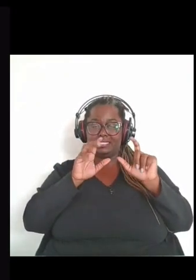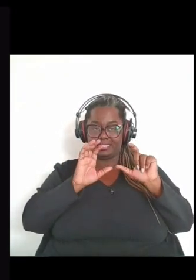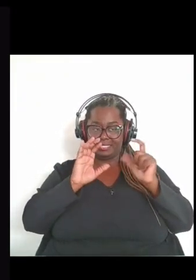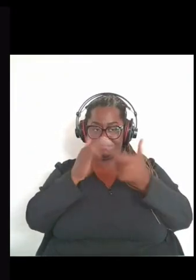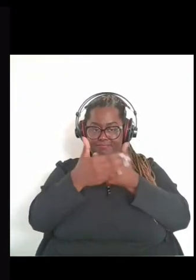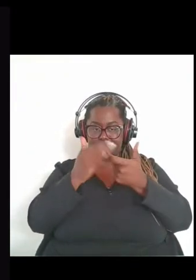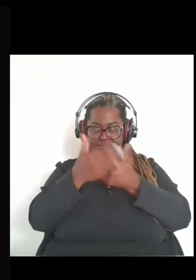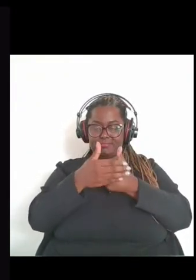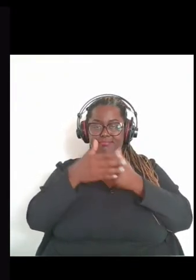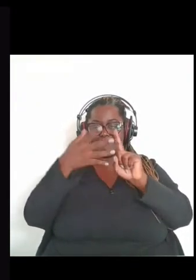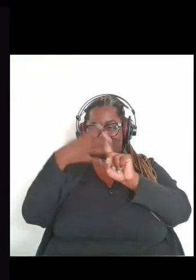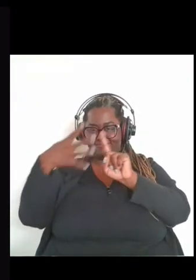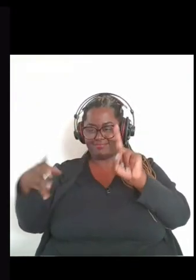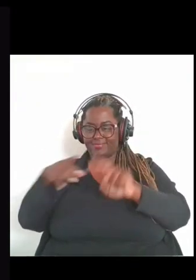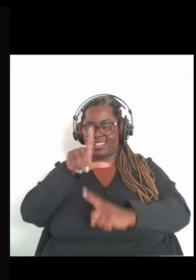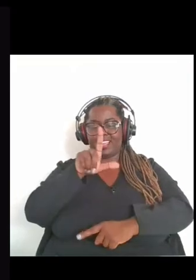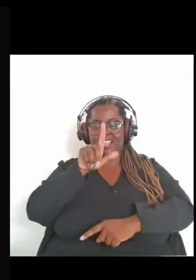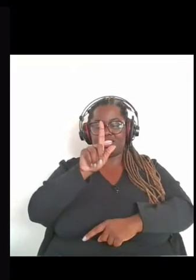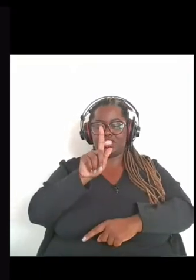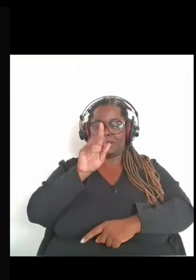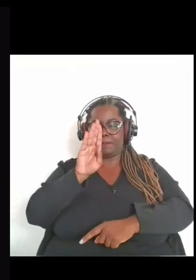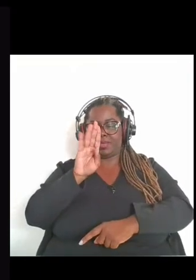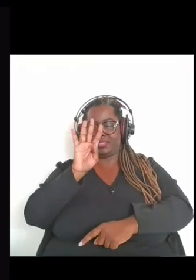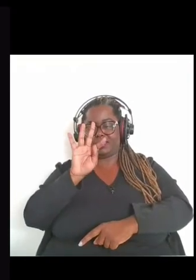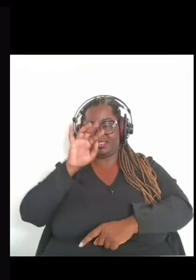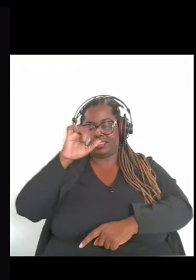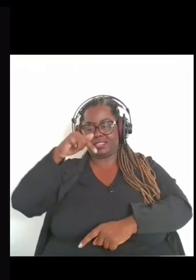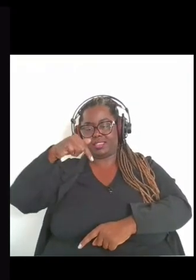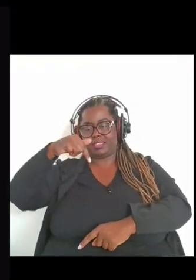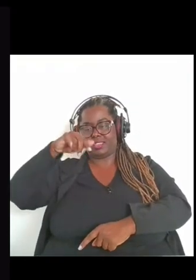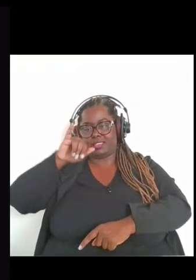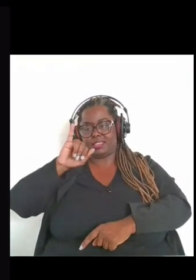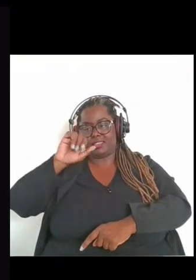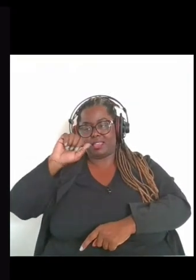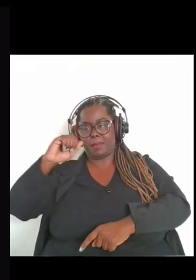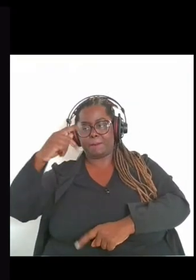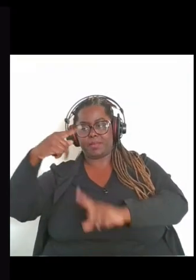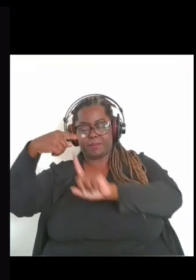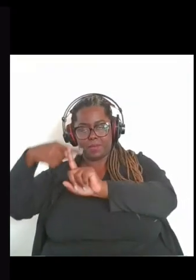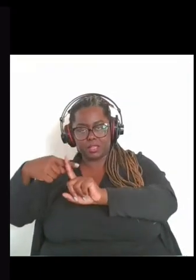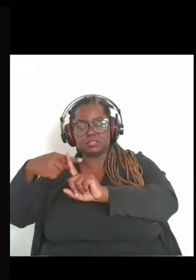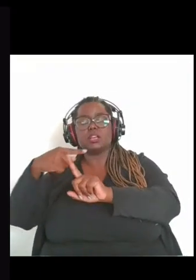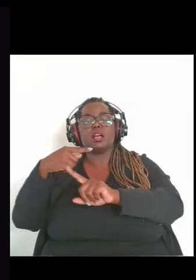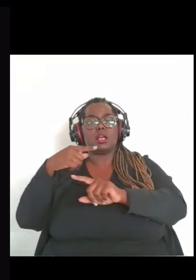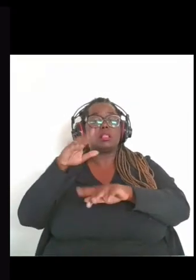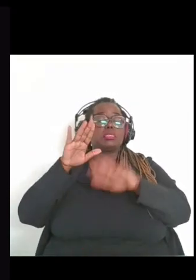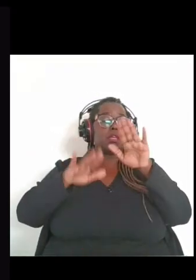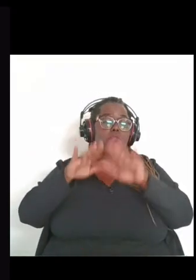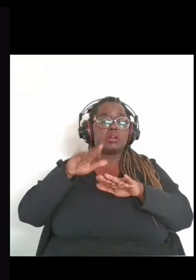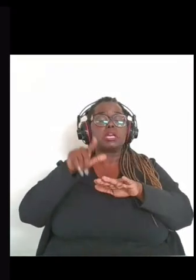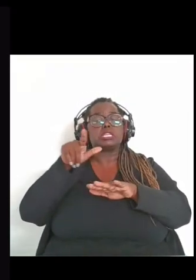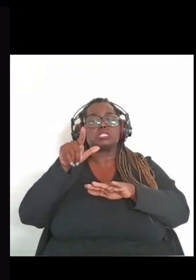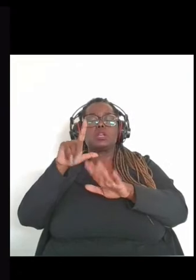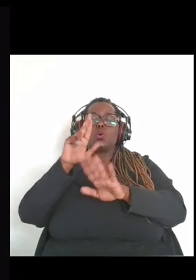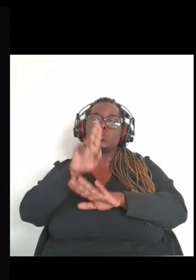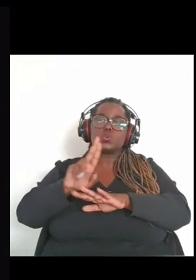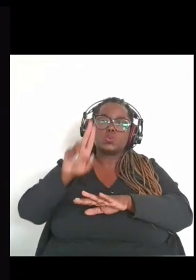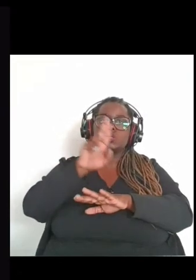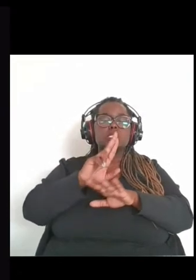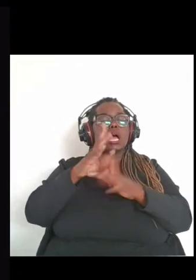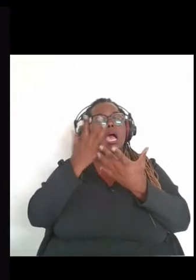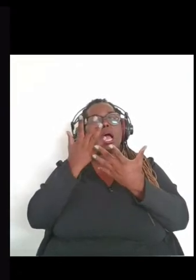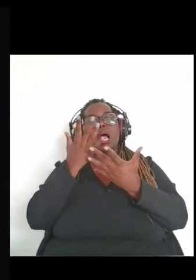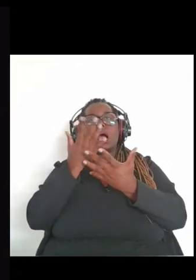and what middle grounds if necessary could be used and would it be useful to now